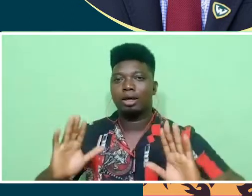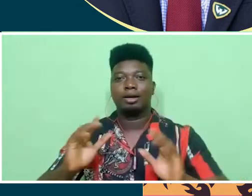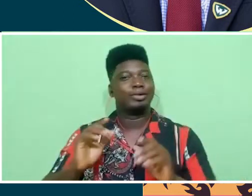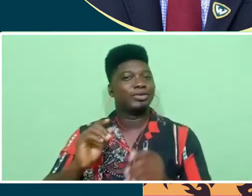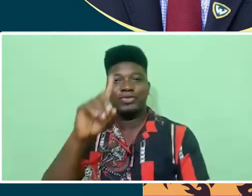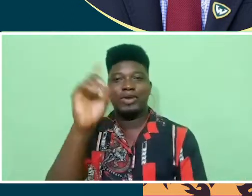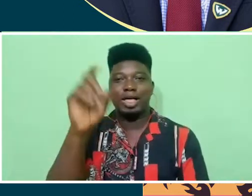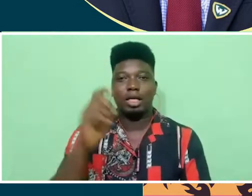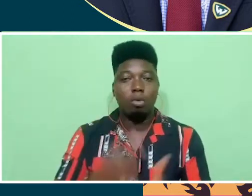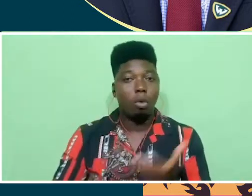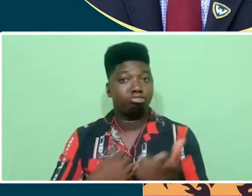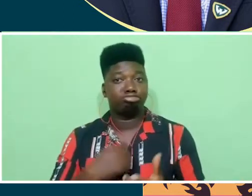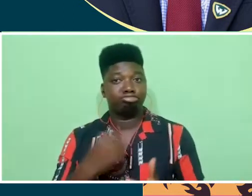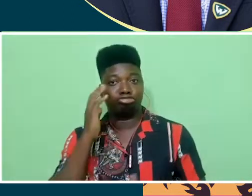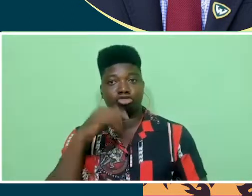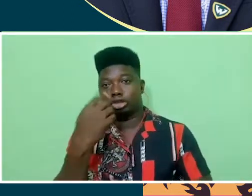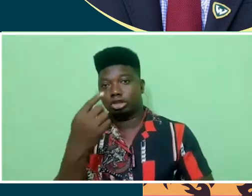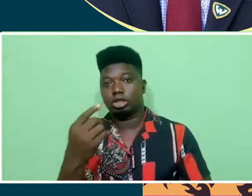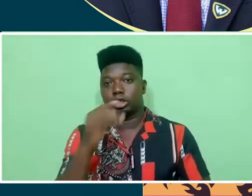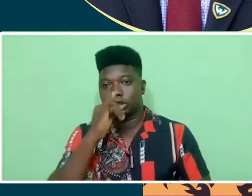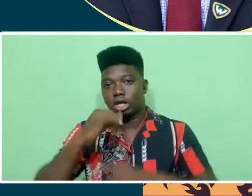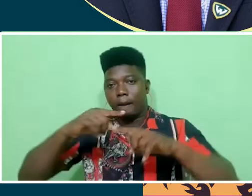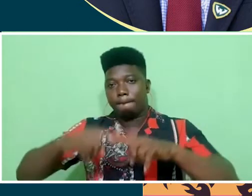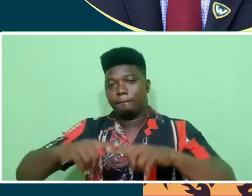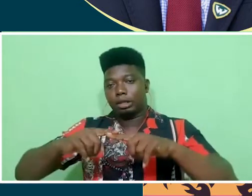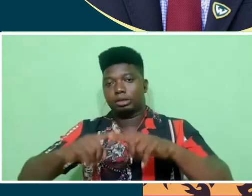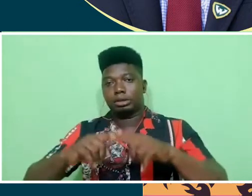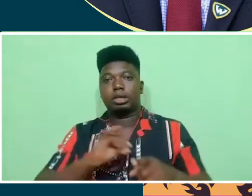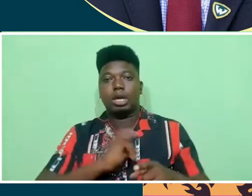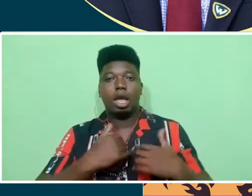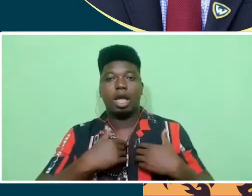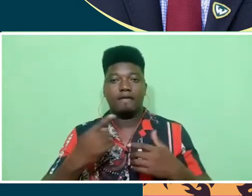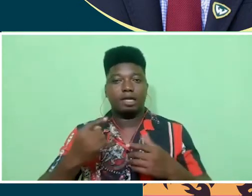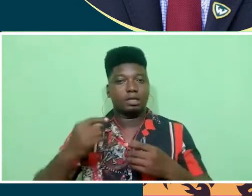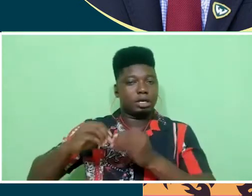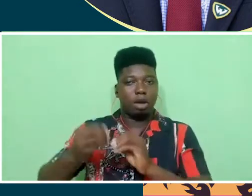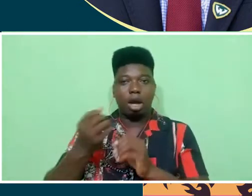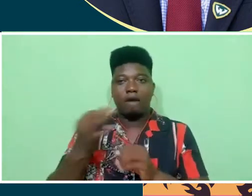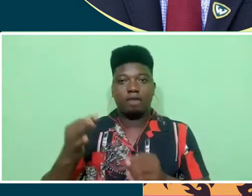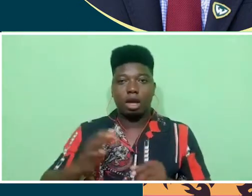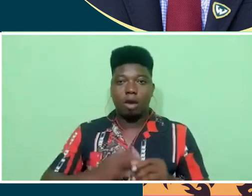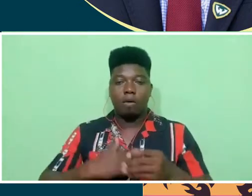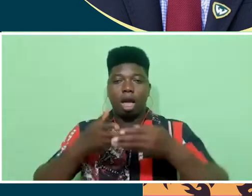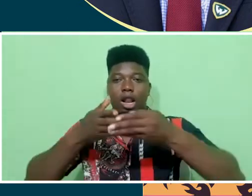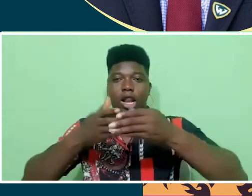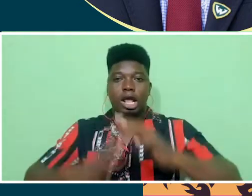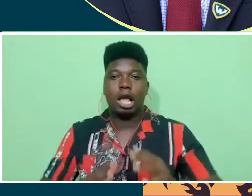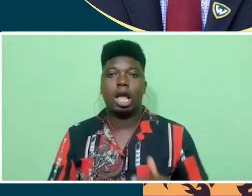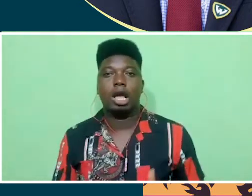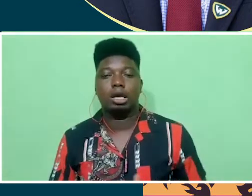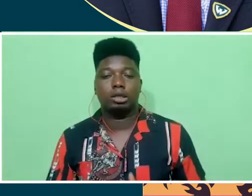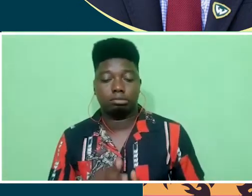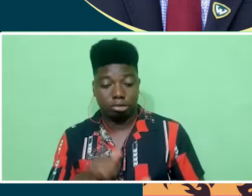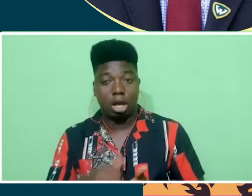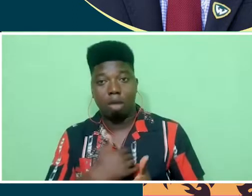say, basically, I had a number of male leaders and big people I looked up to, but most of all,